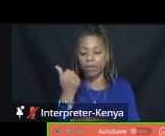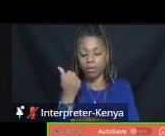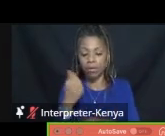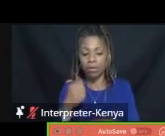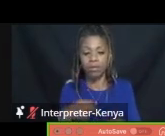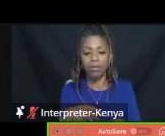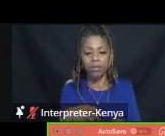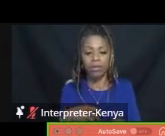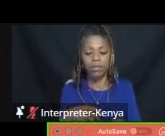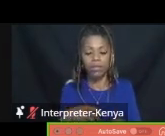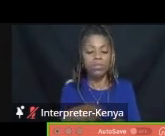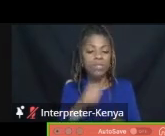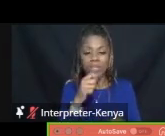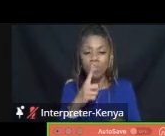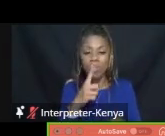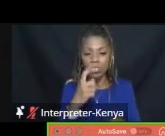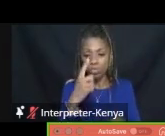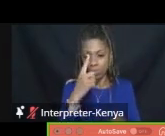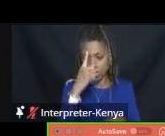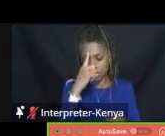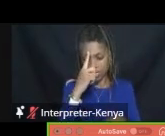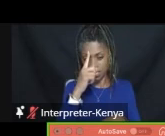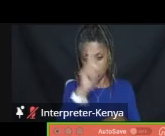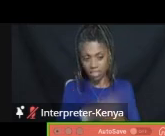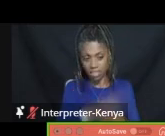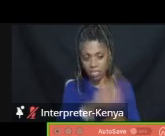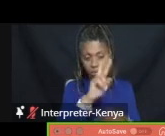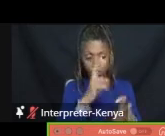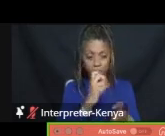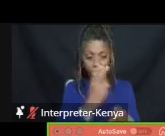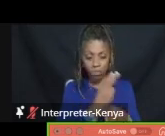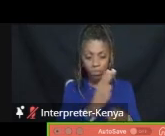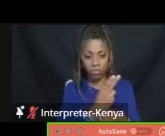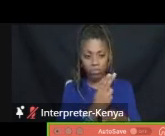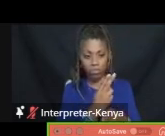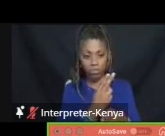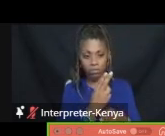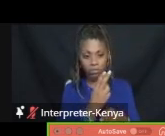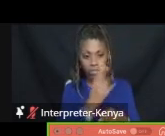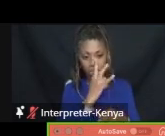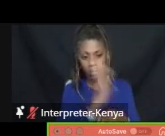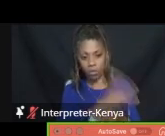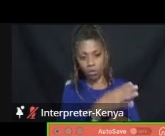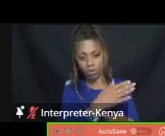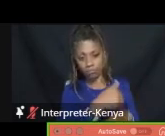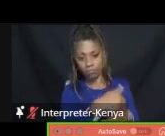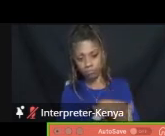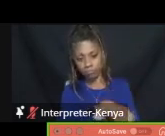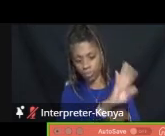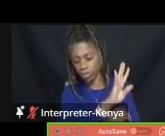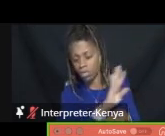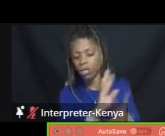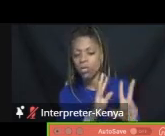just lose it today. So slide 44 is the place to put those quotes.